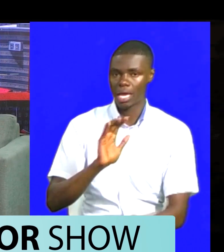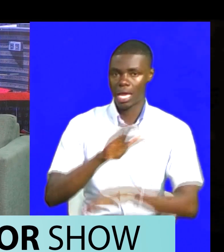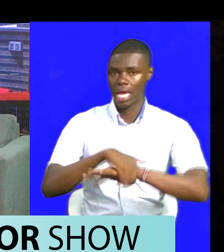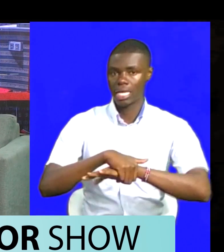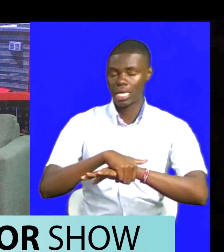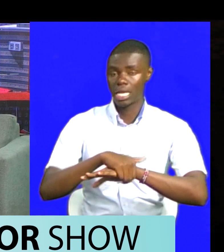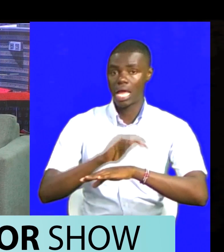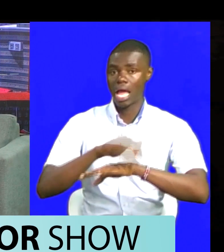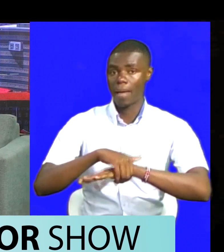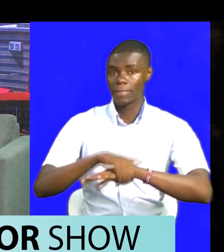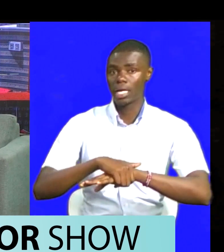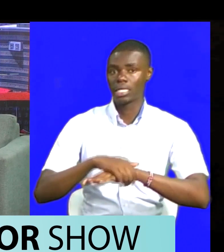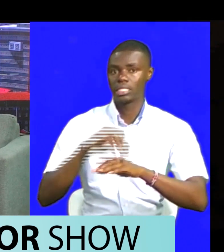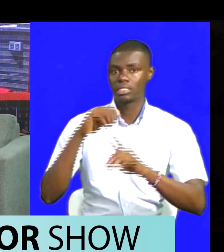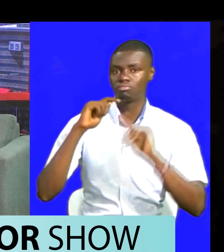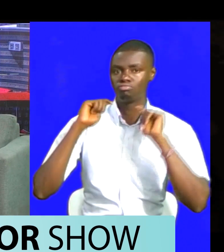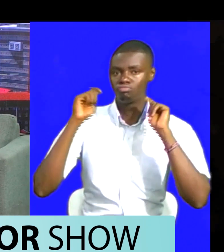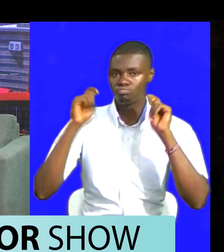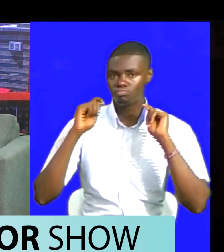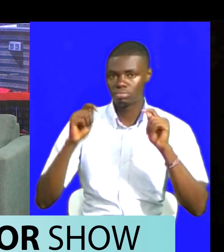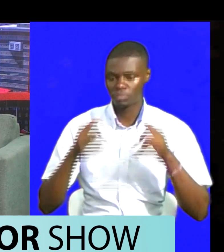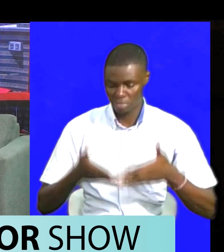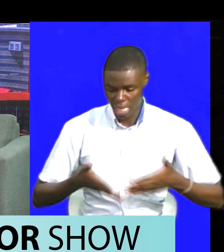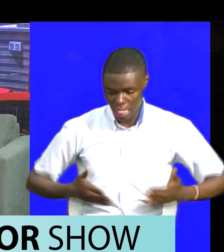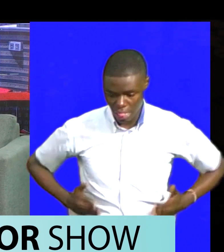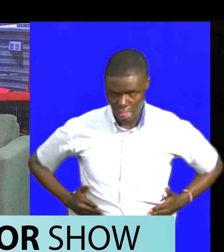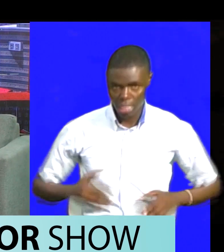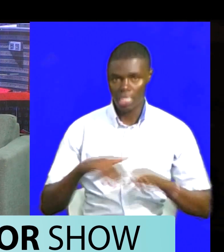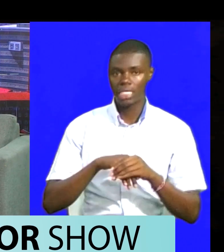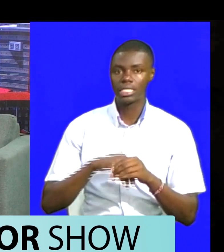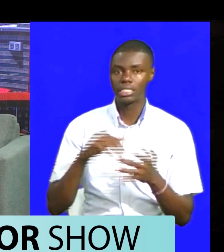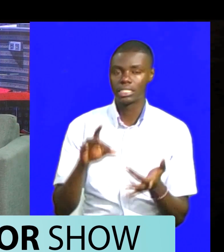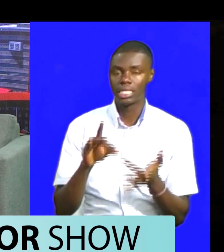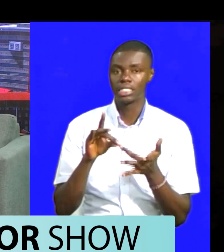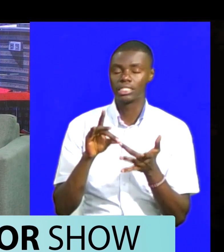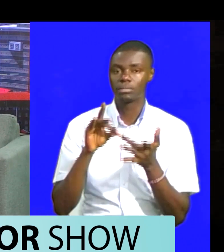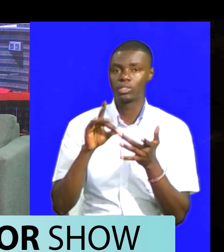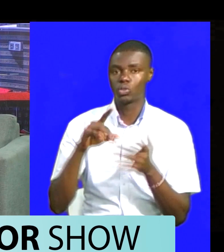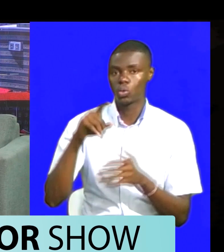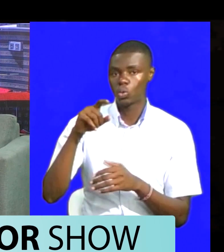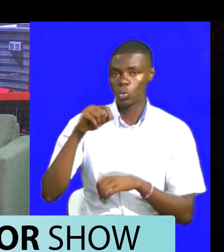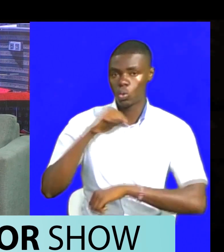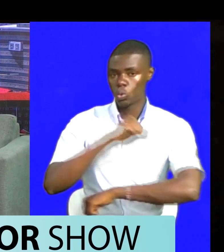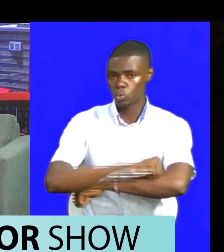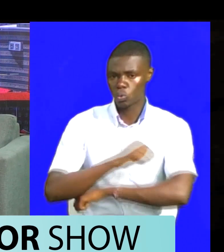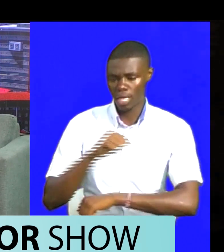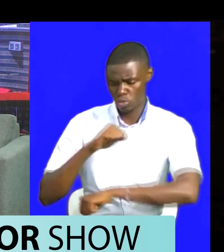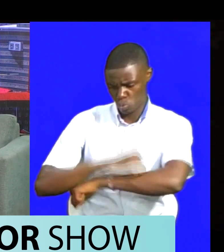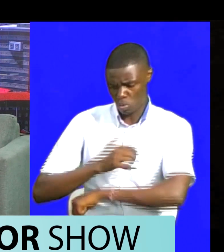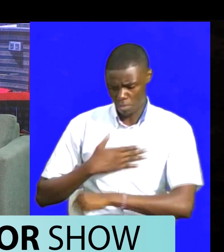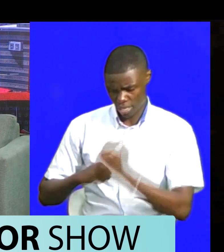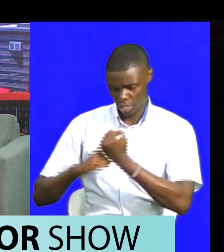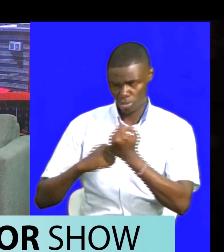and a pad drive in Uplands. It's in Patrick Special School for the Intellectually Challenged, and my school really supported